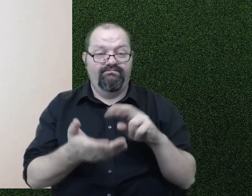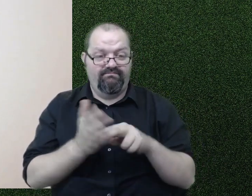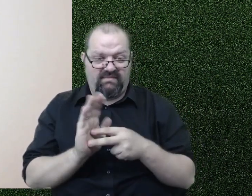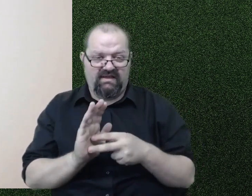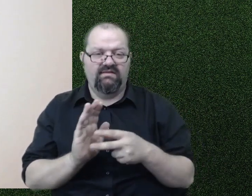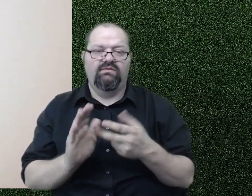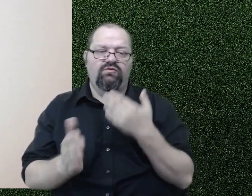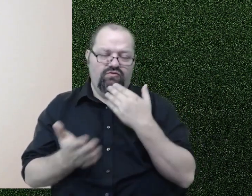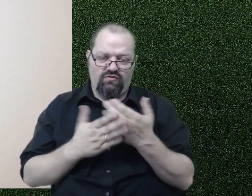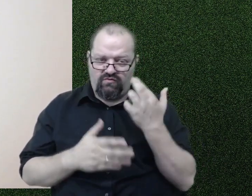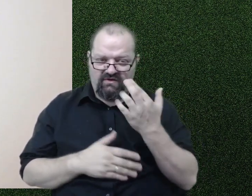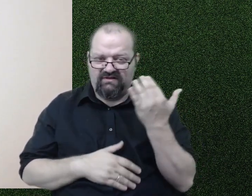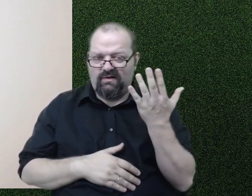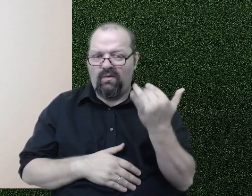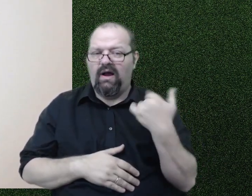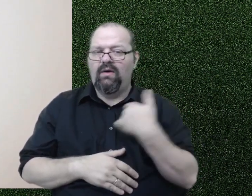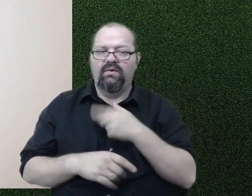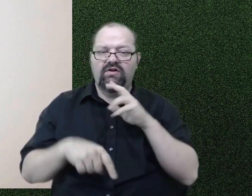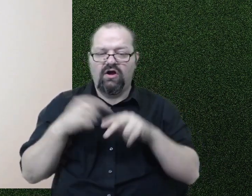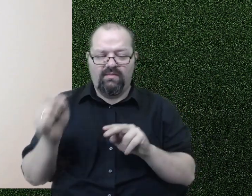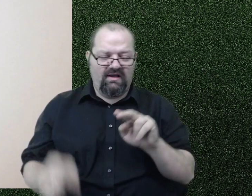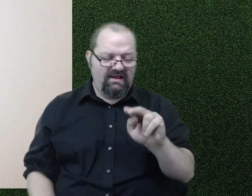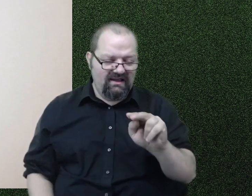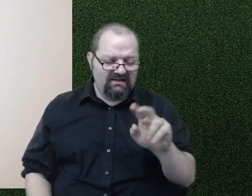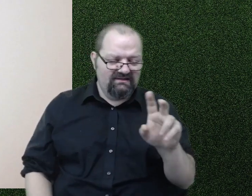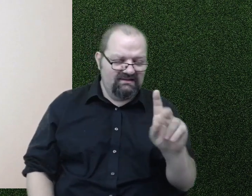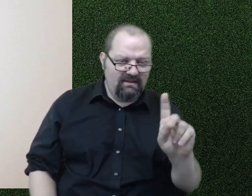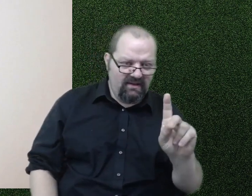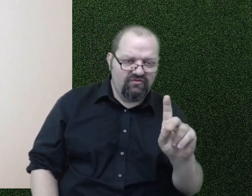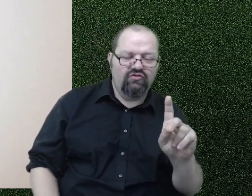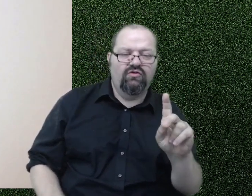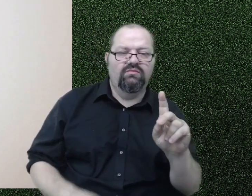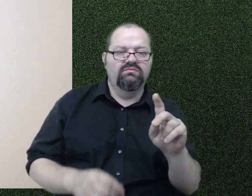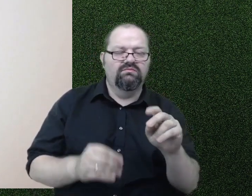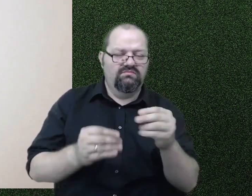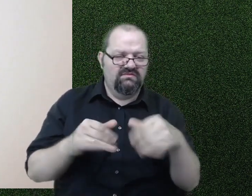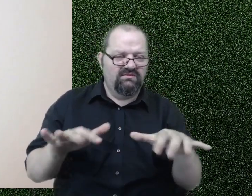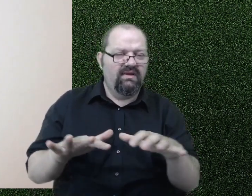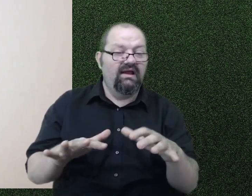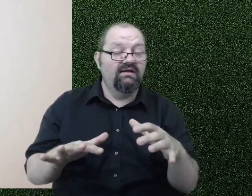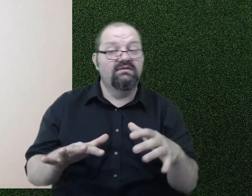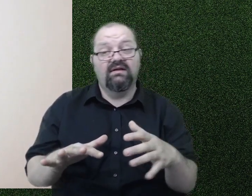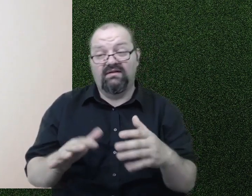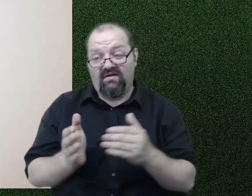space. There are also lots of problems in engineering and the sciences